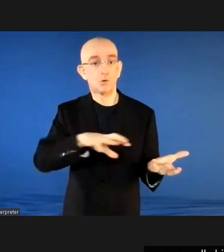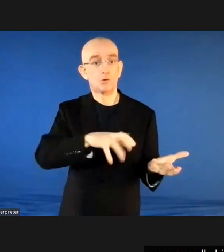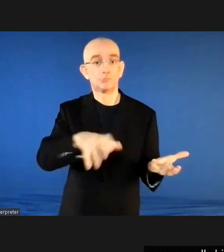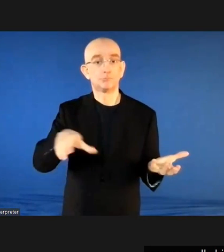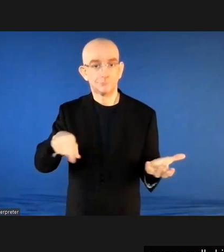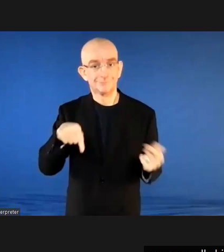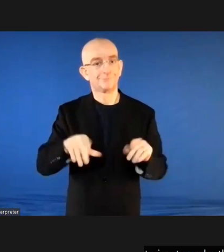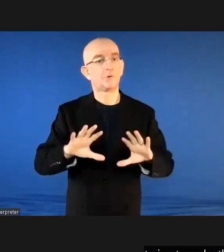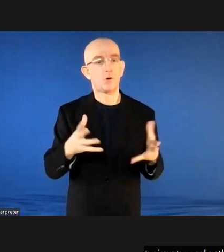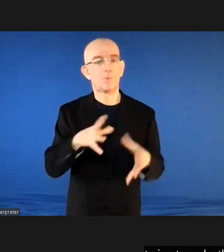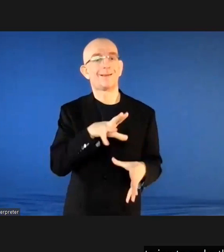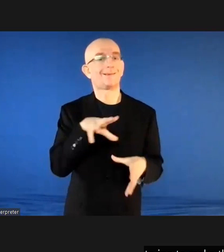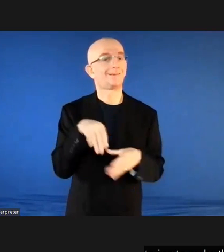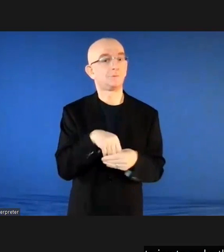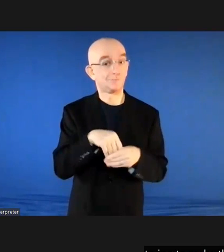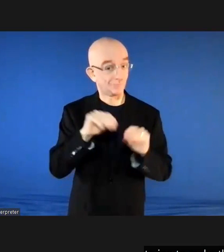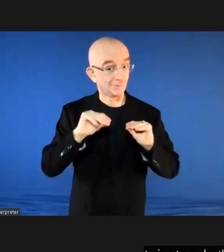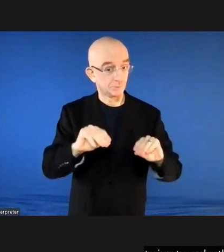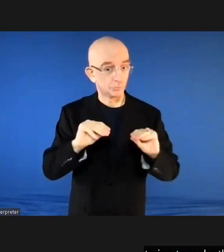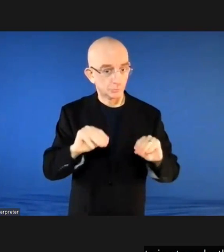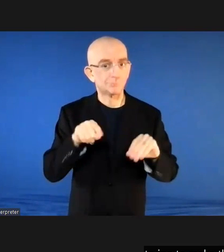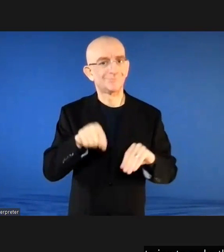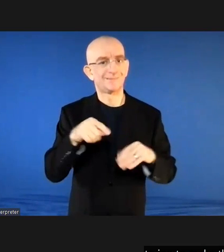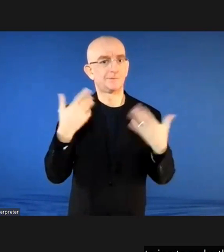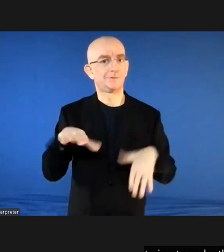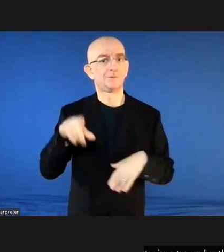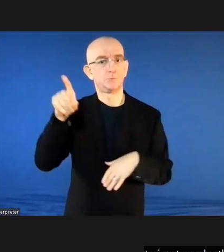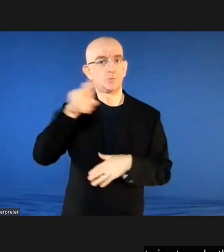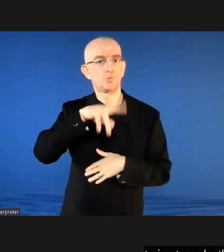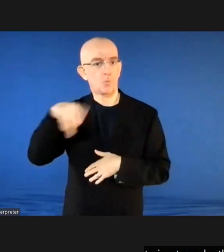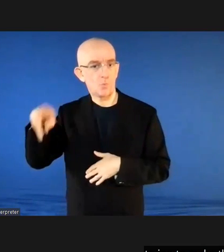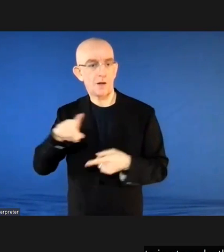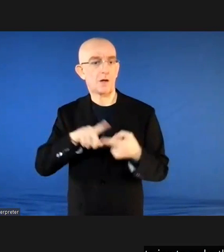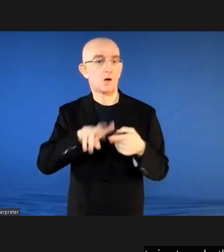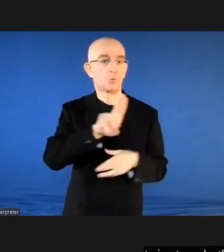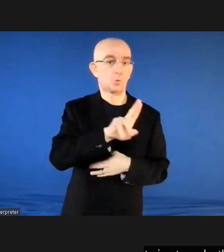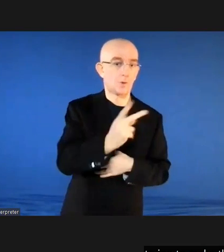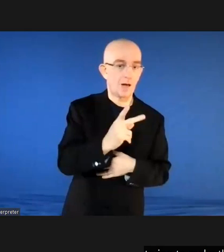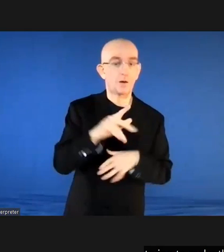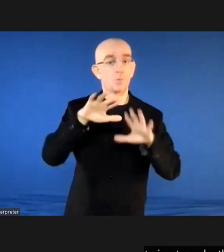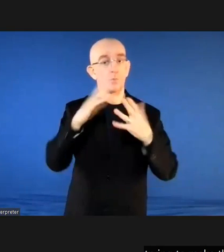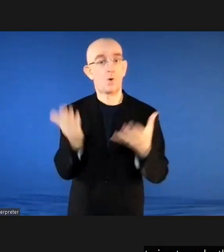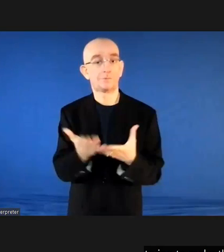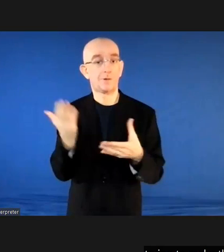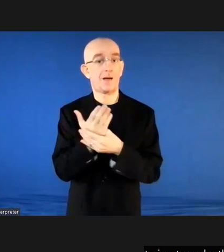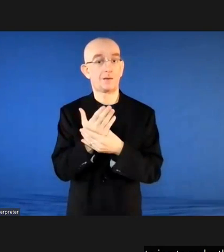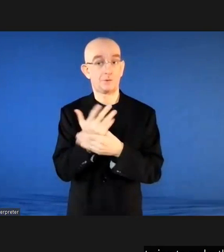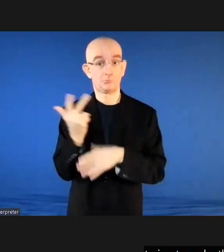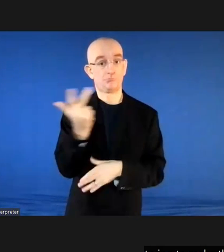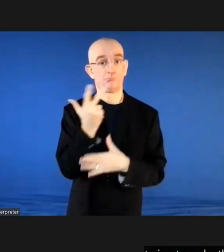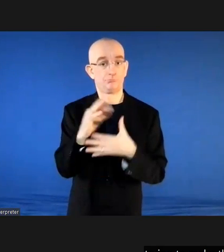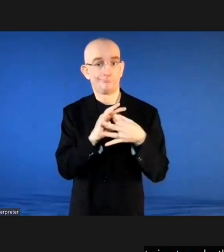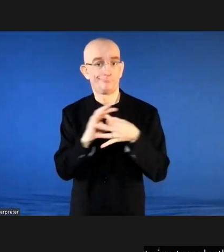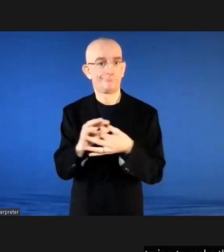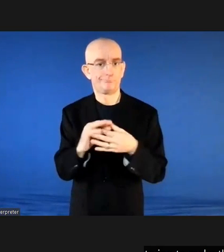Norway, the UK and the World Bank are working together on to build the evidence base and test out what works at scale.